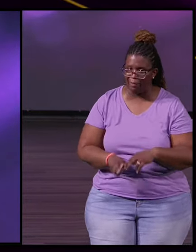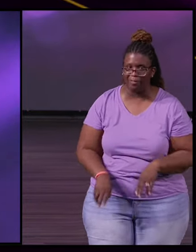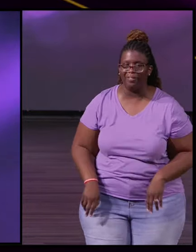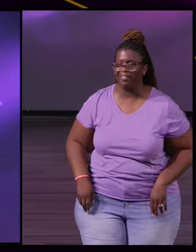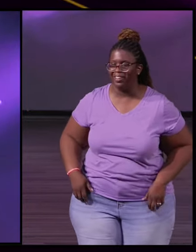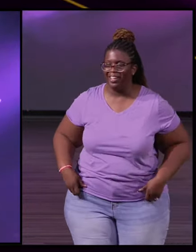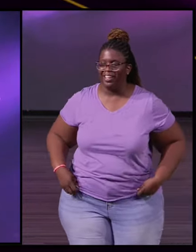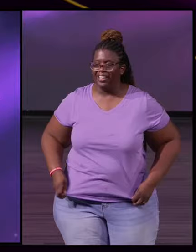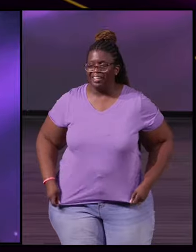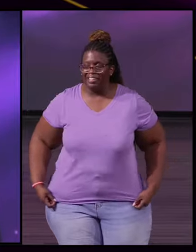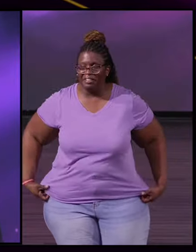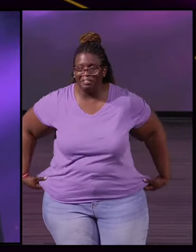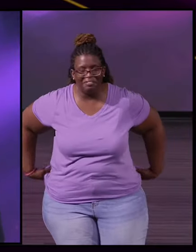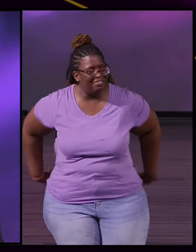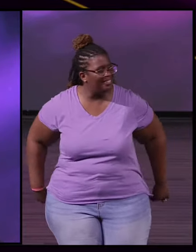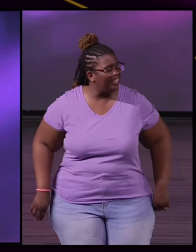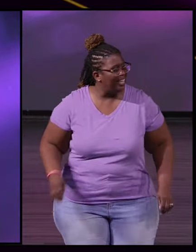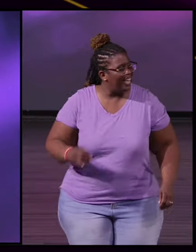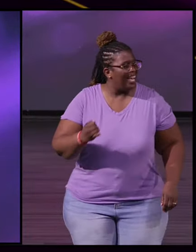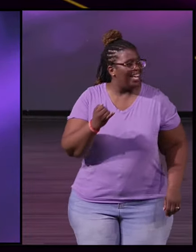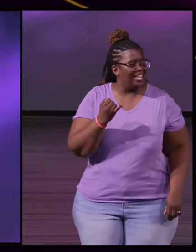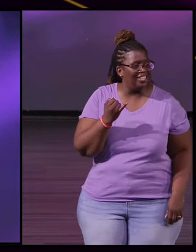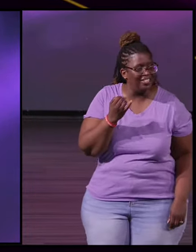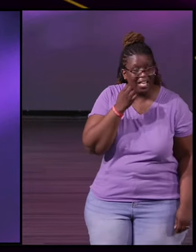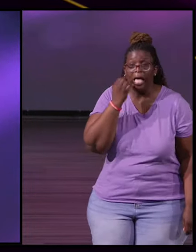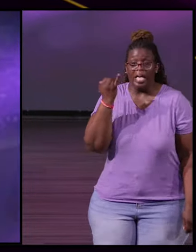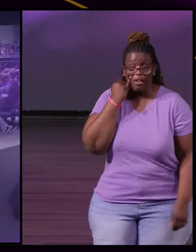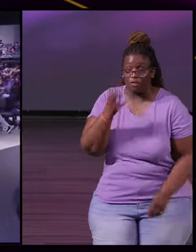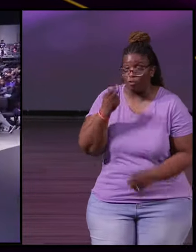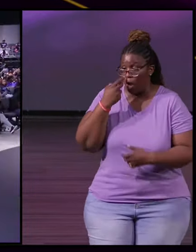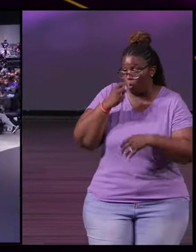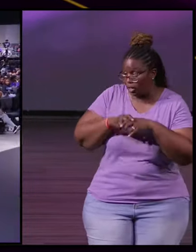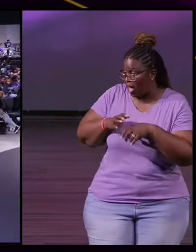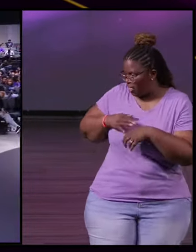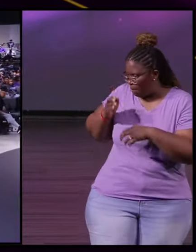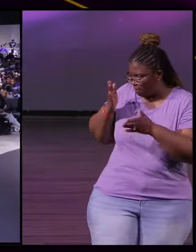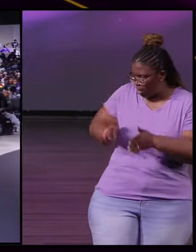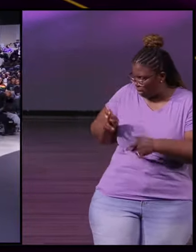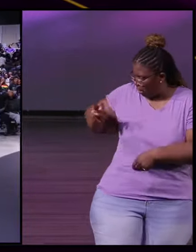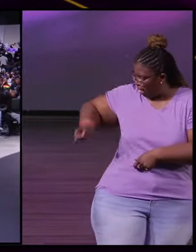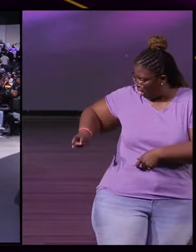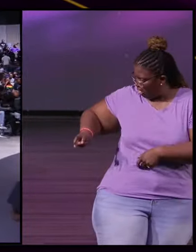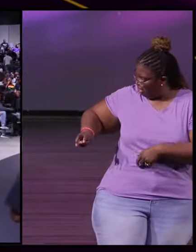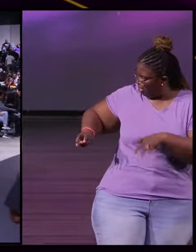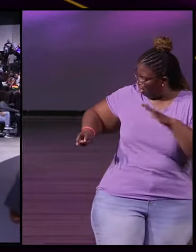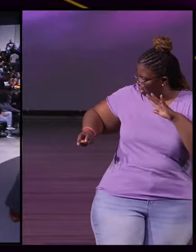If you don't see your neighbor sitting next to you right now, wave them back over to you, all right?